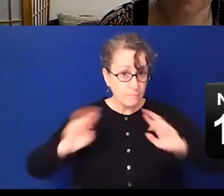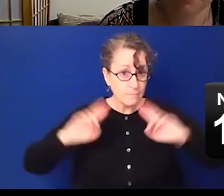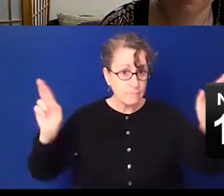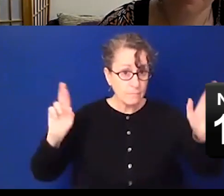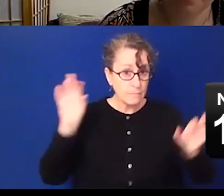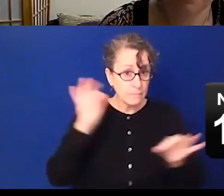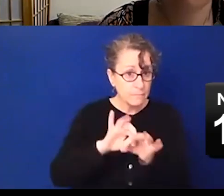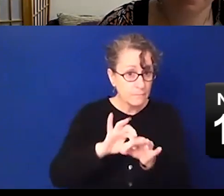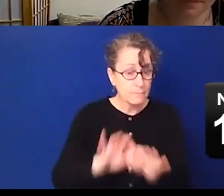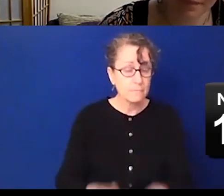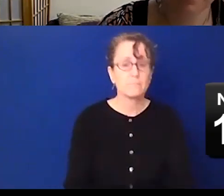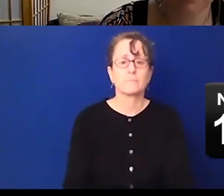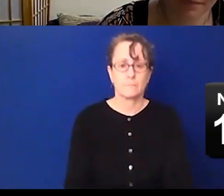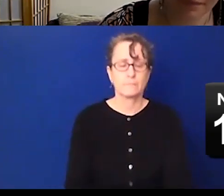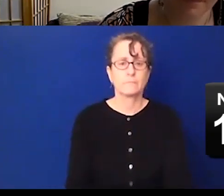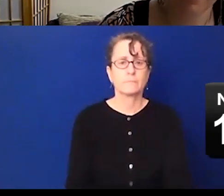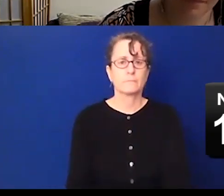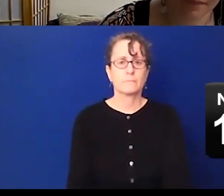vote?